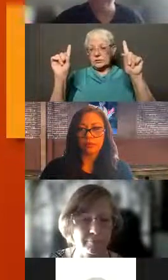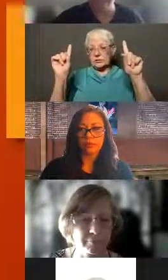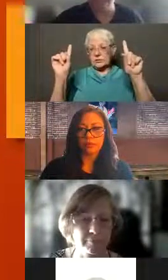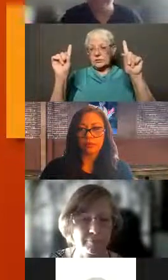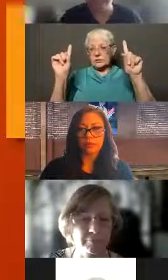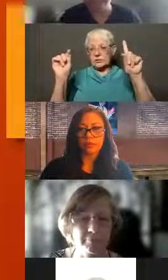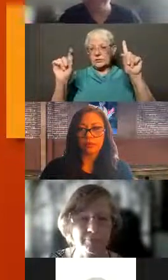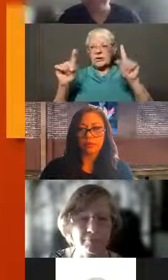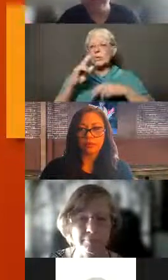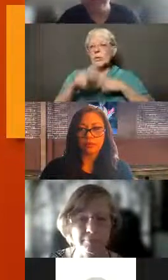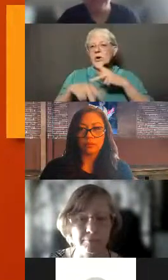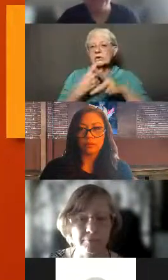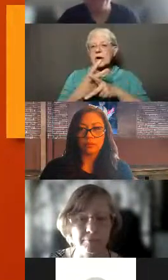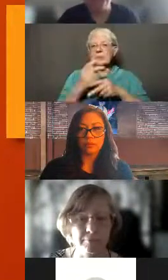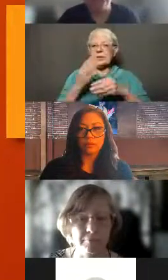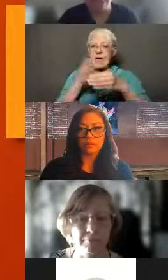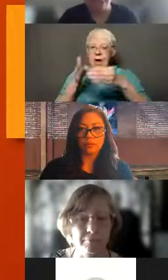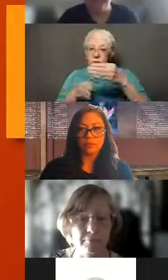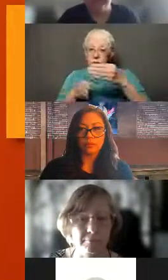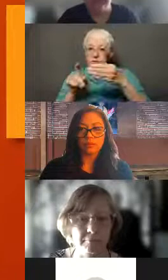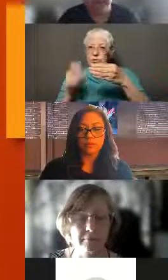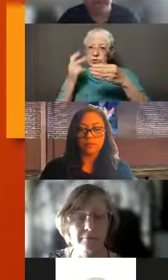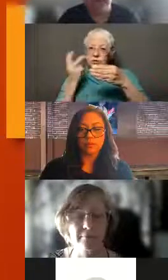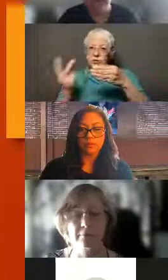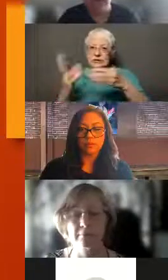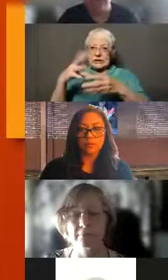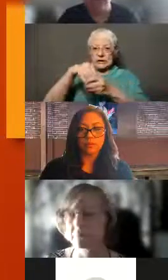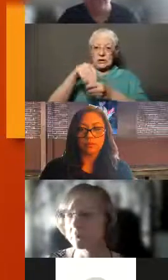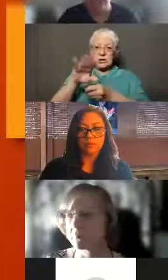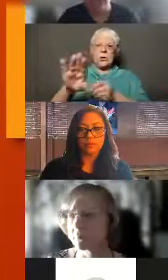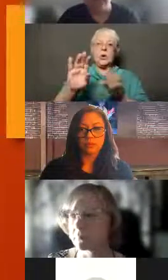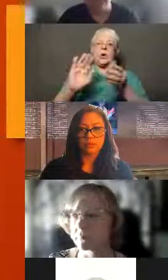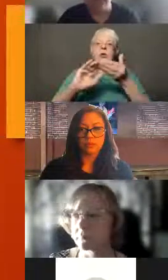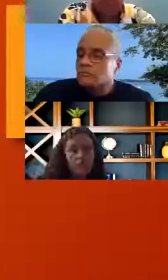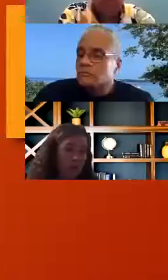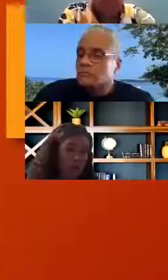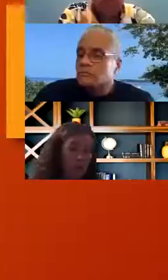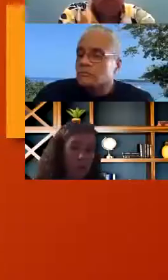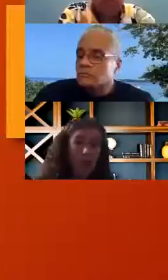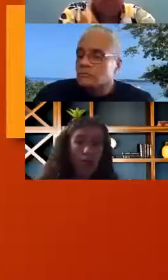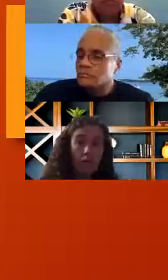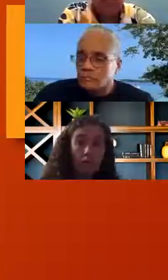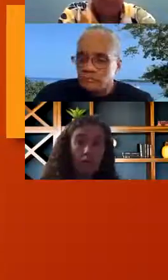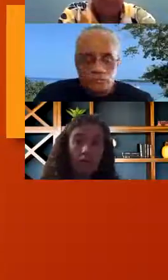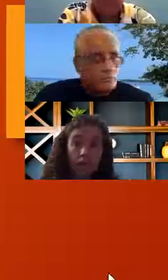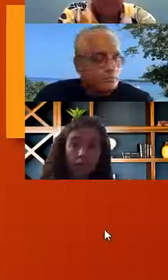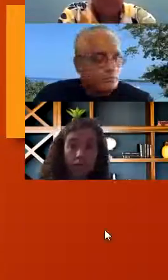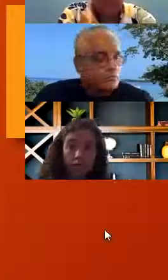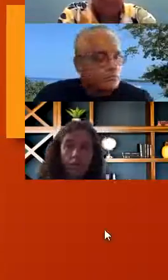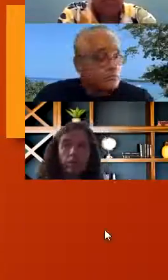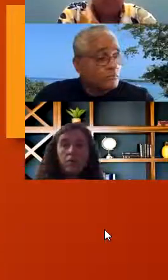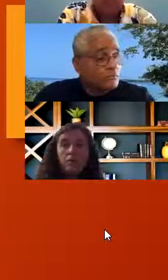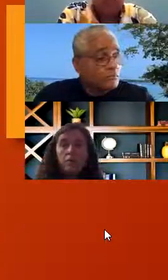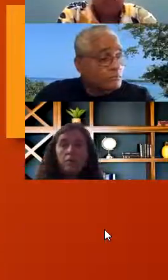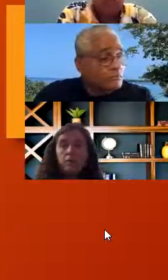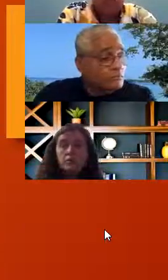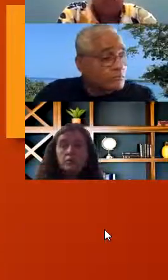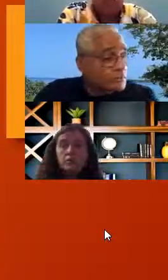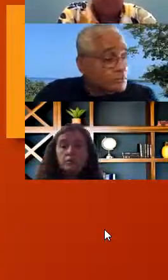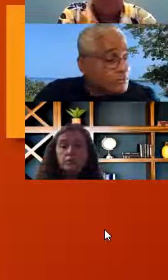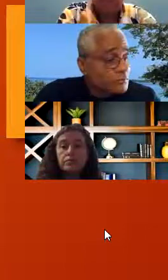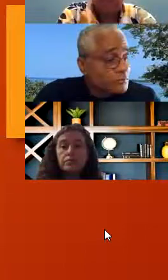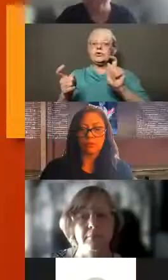What type of outcomes do you need to see in your communities to mean that things are kind of transitioning and you're